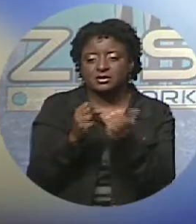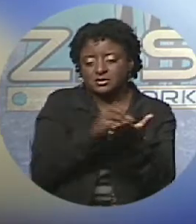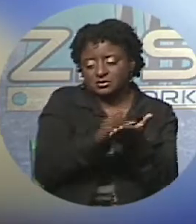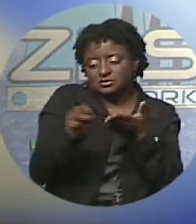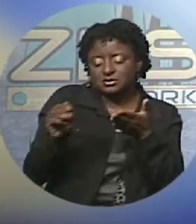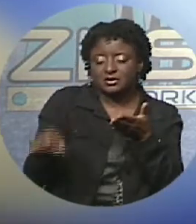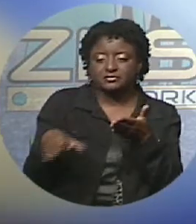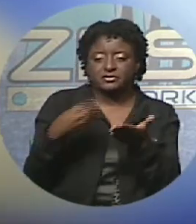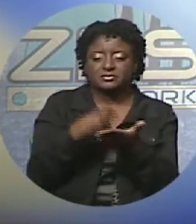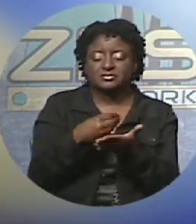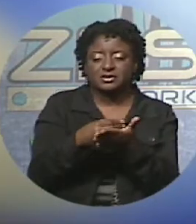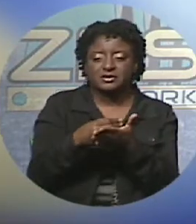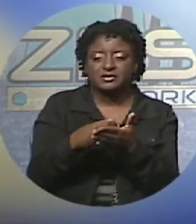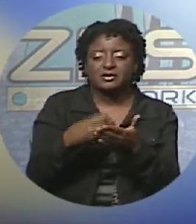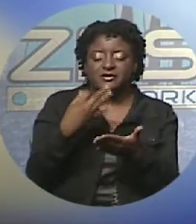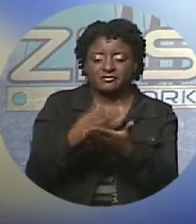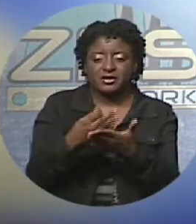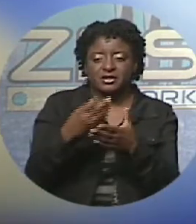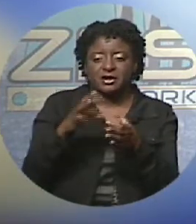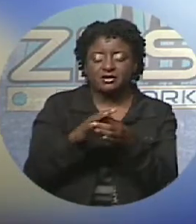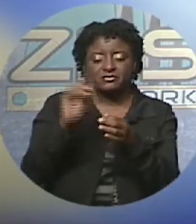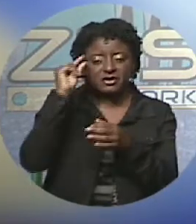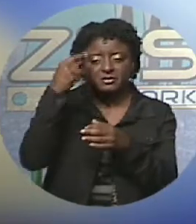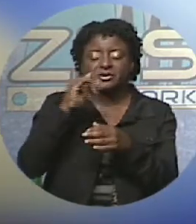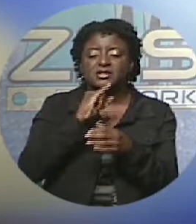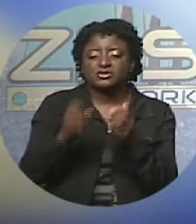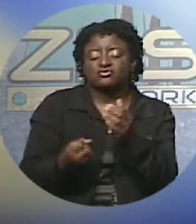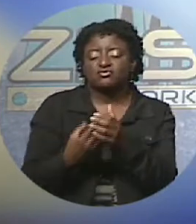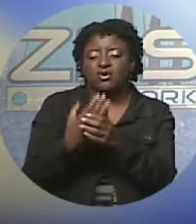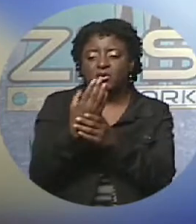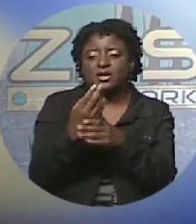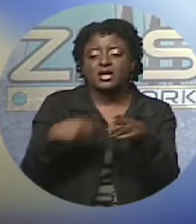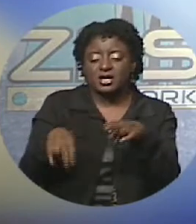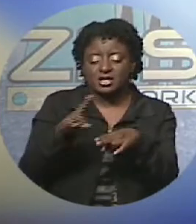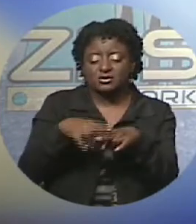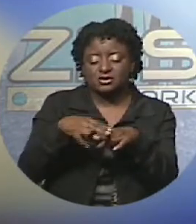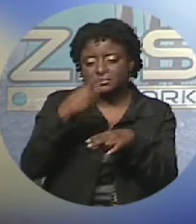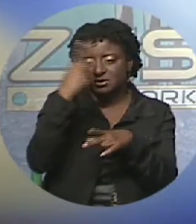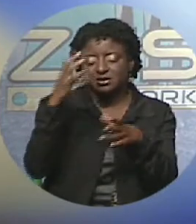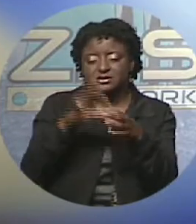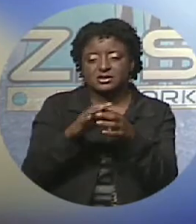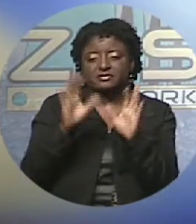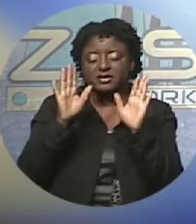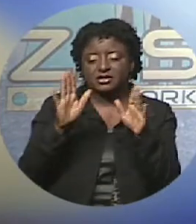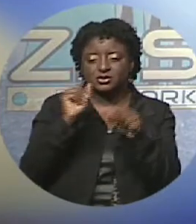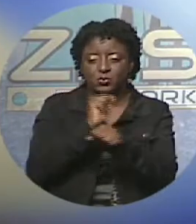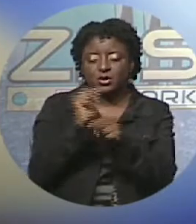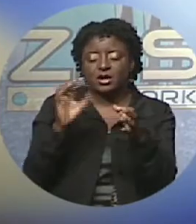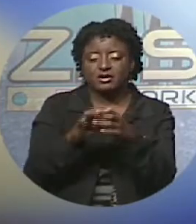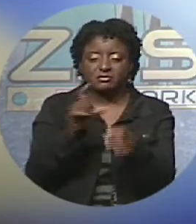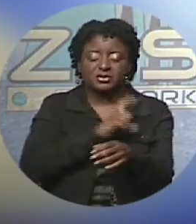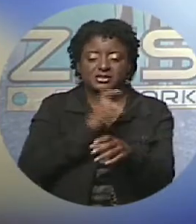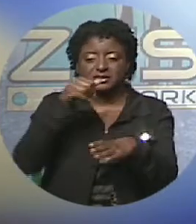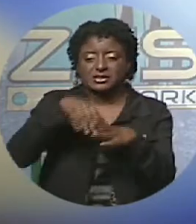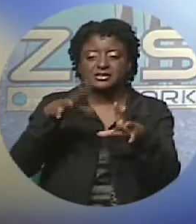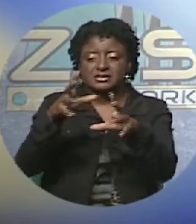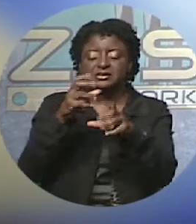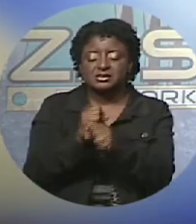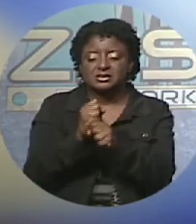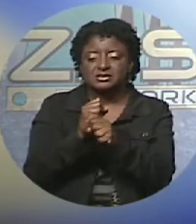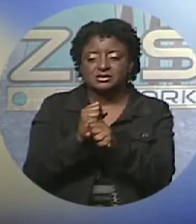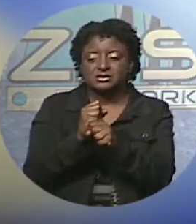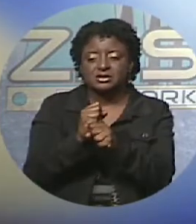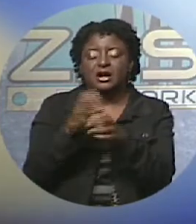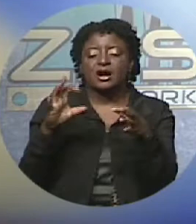of the government is growing. The increase is reportedly due directly to the excellent work of police in their seizure efforts